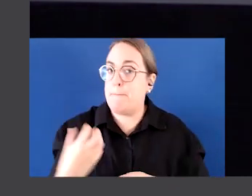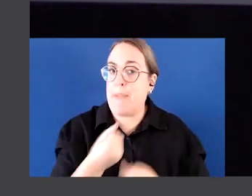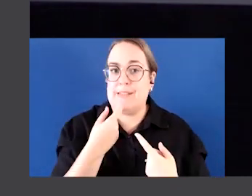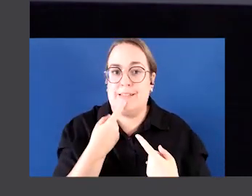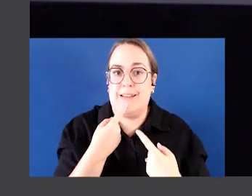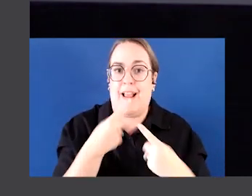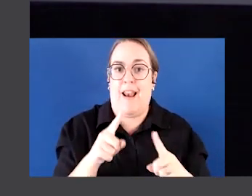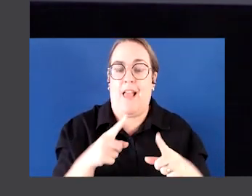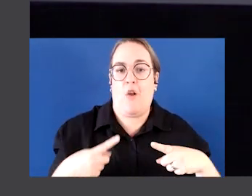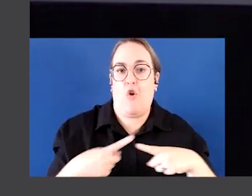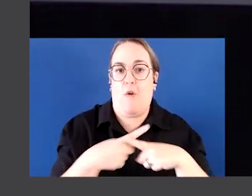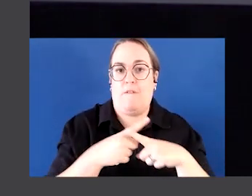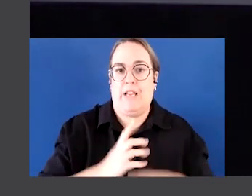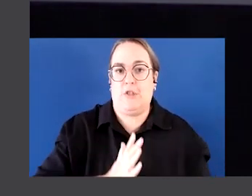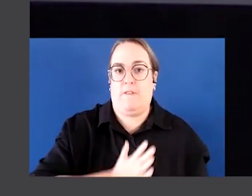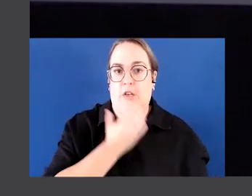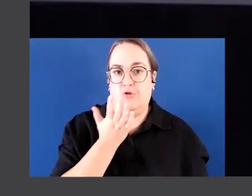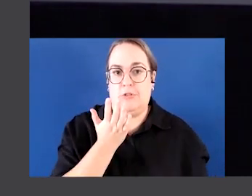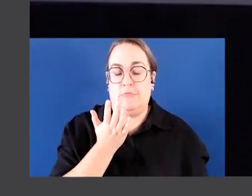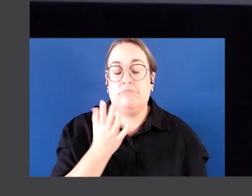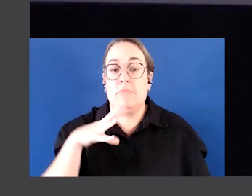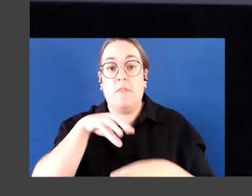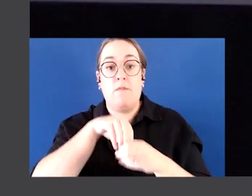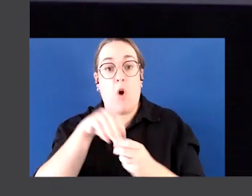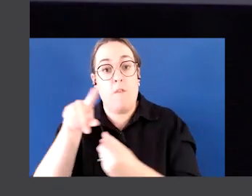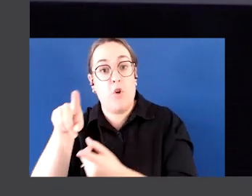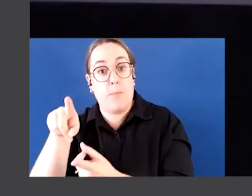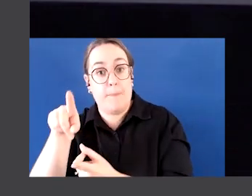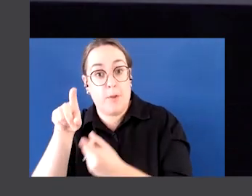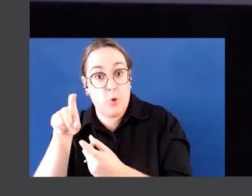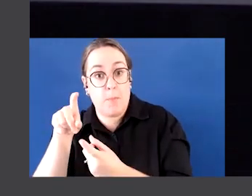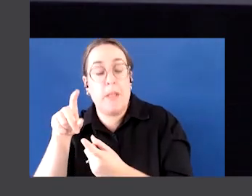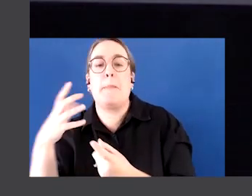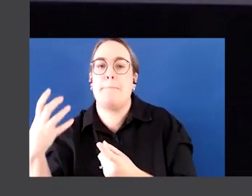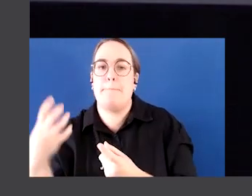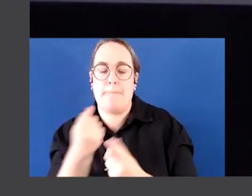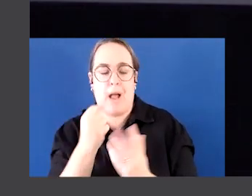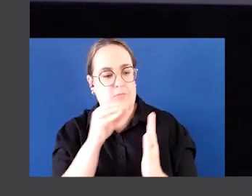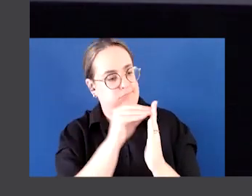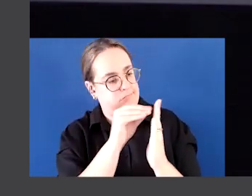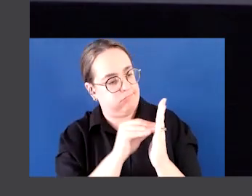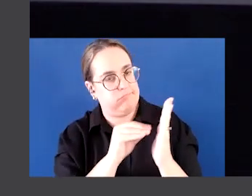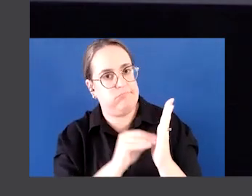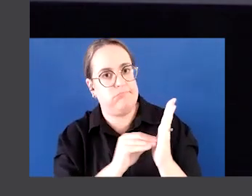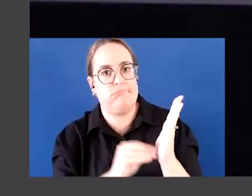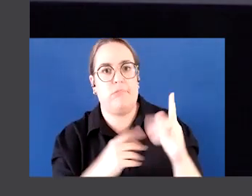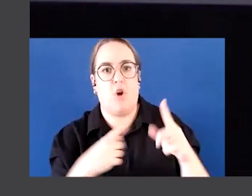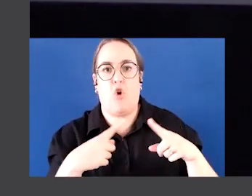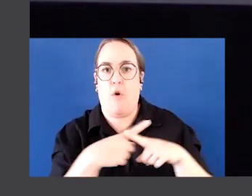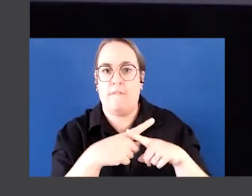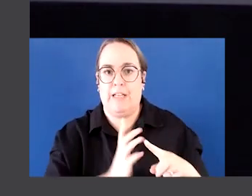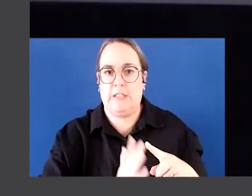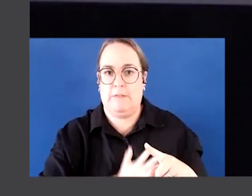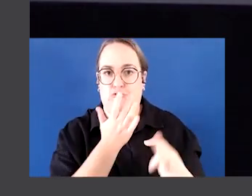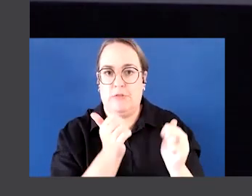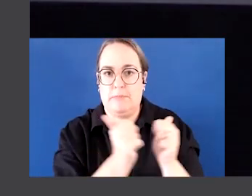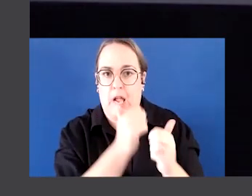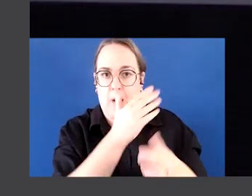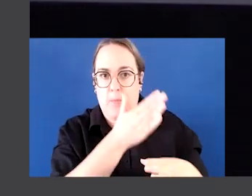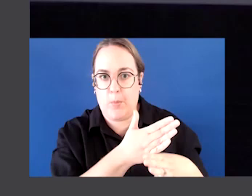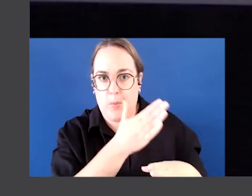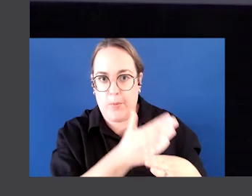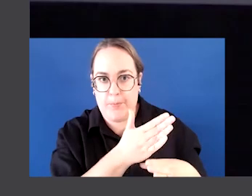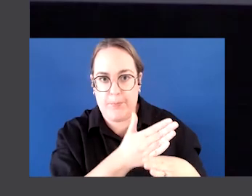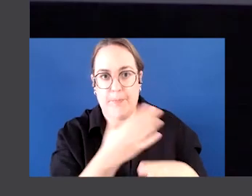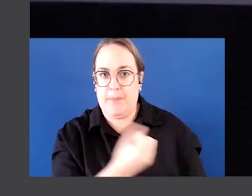strong conflict of interest declaration requirements. So anybody who's involved in any procurement has to do a conflict of interest at all stages along